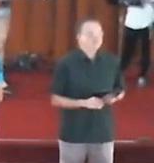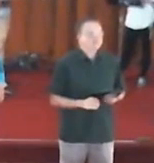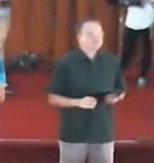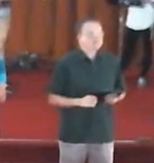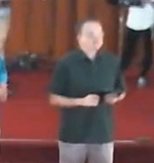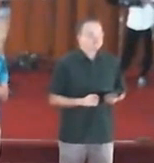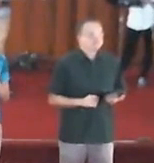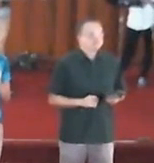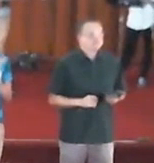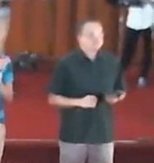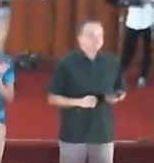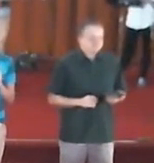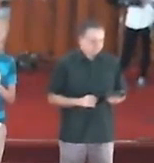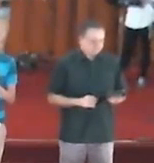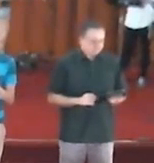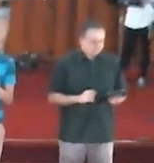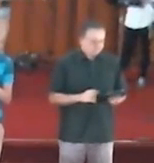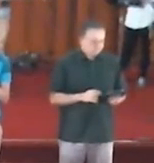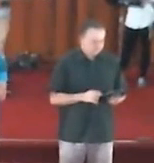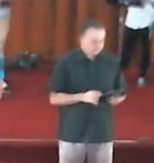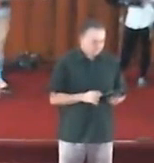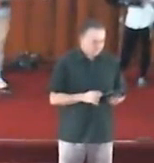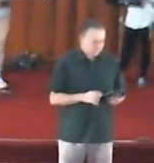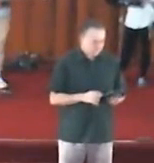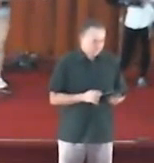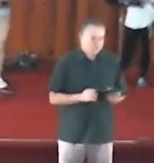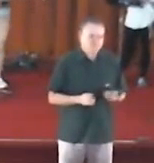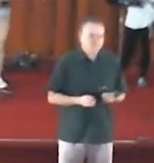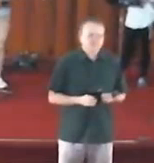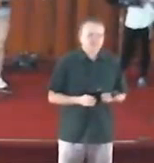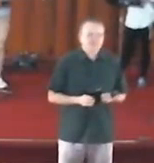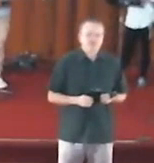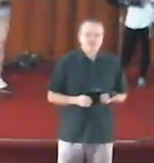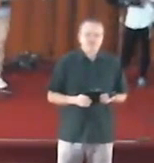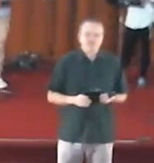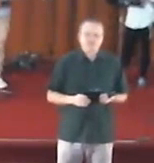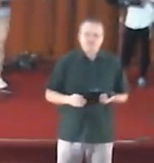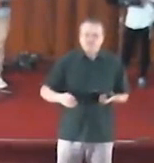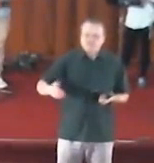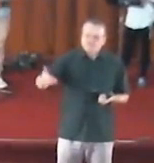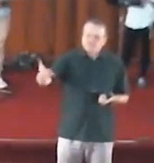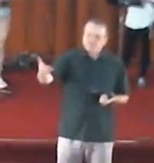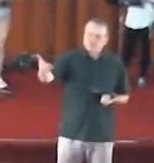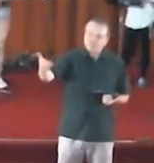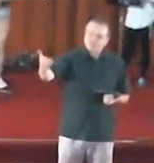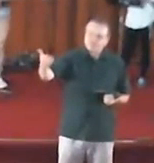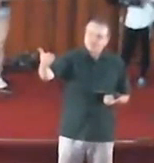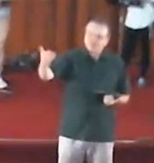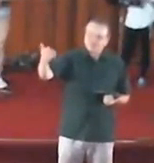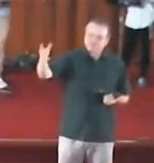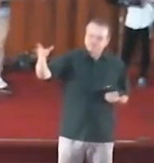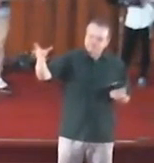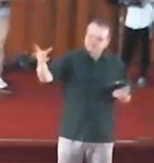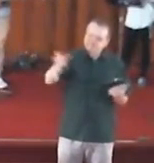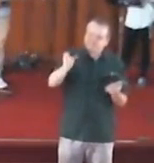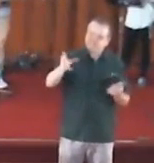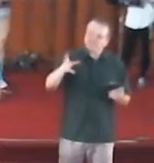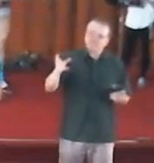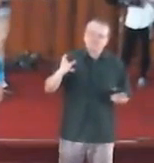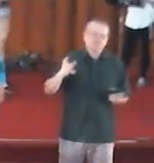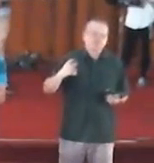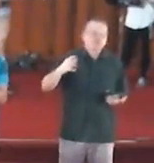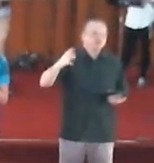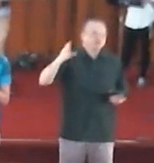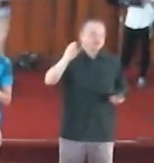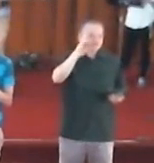He wrote it after doing a whole study on the work of the Holy Spirit in our lives. Y es una síntesis de